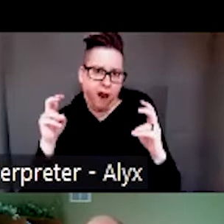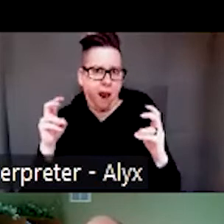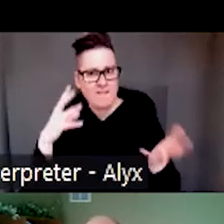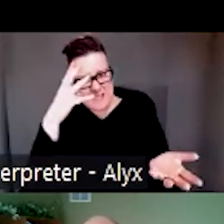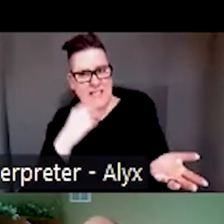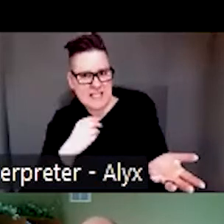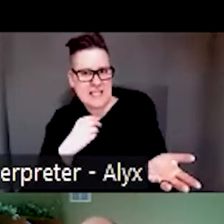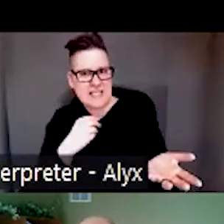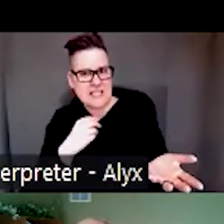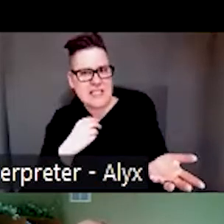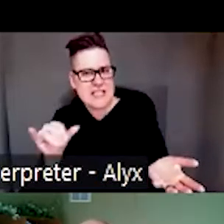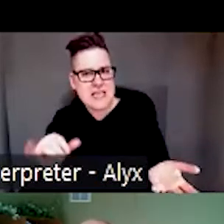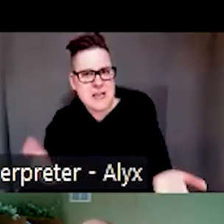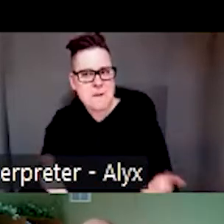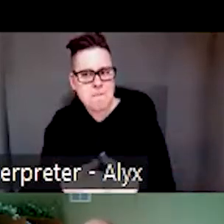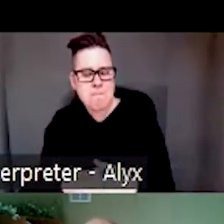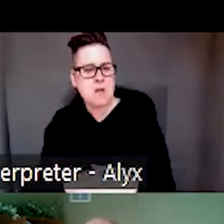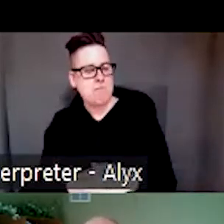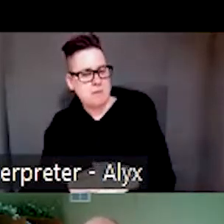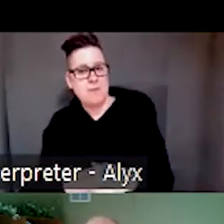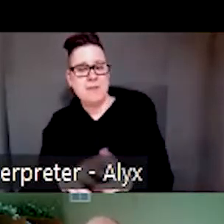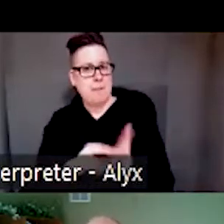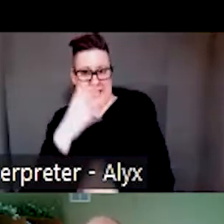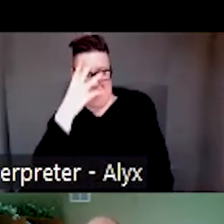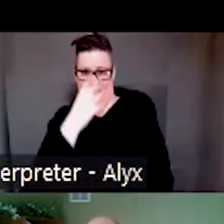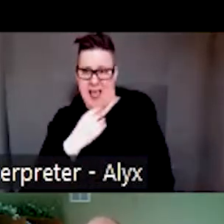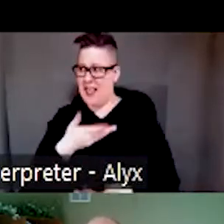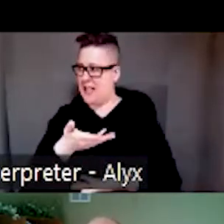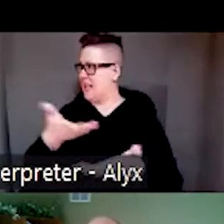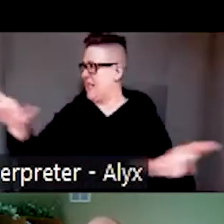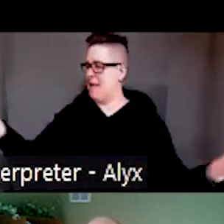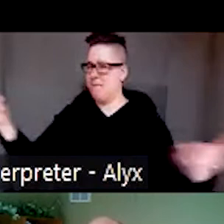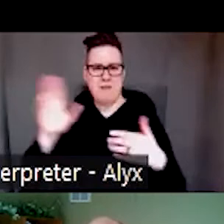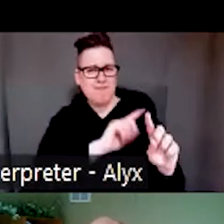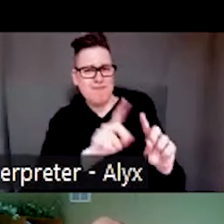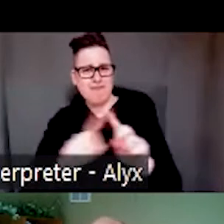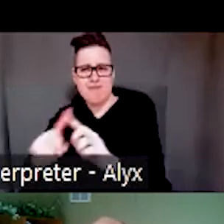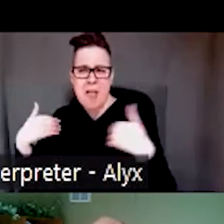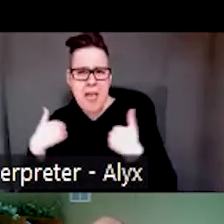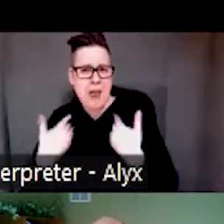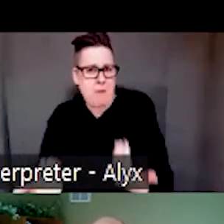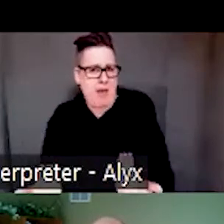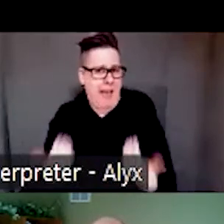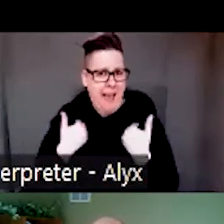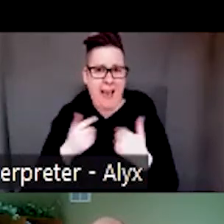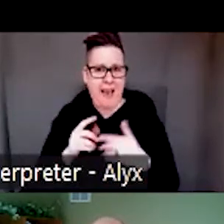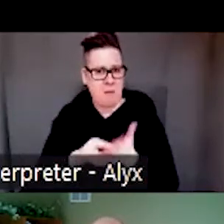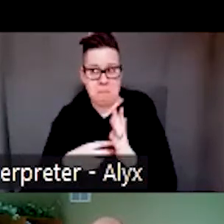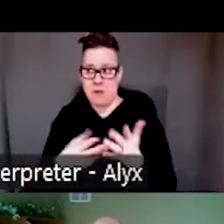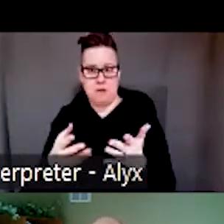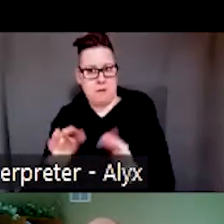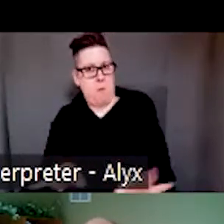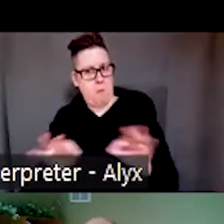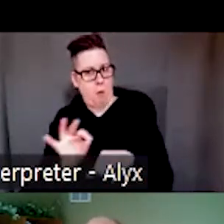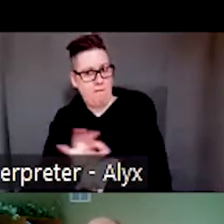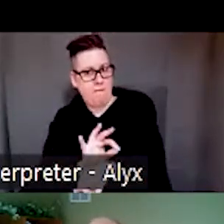sleep-wake states. So sleep is something that is conserved across evolution and therefore must serve some very important functions.